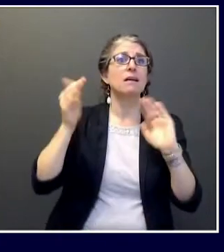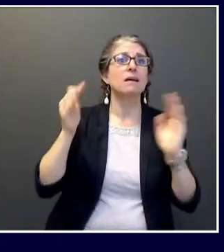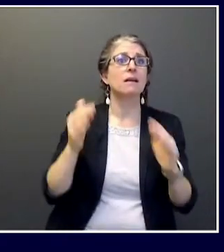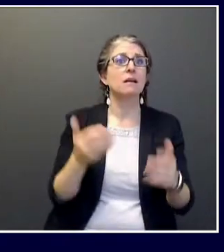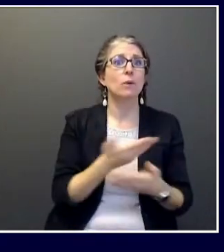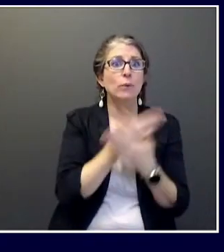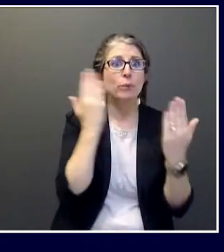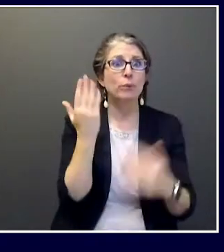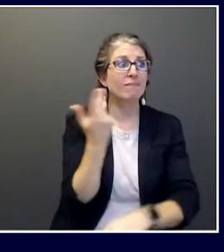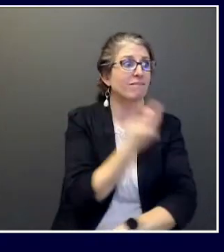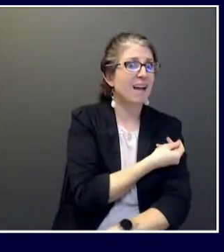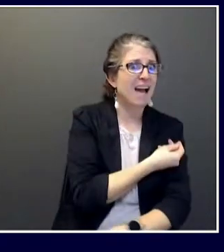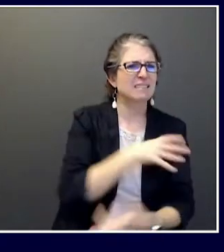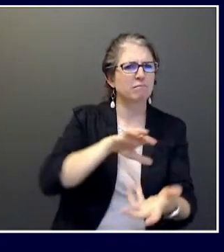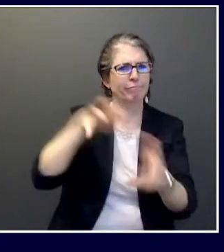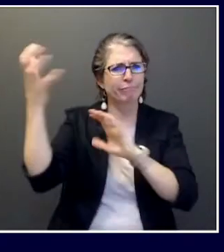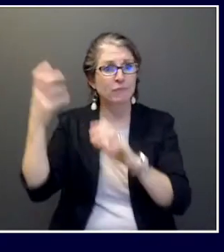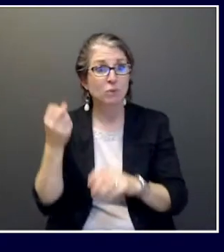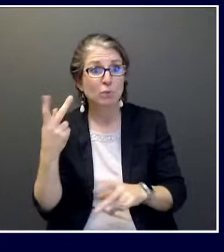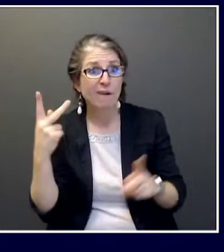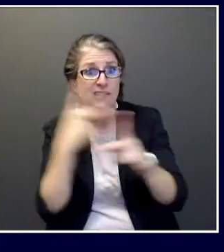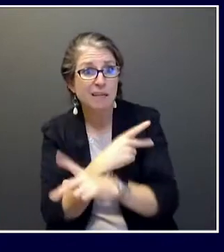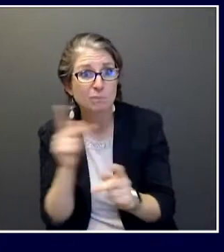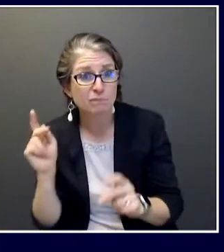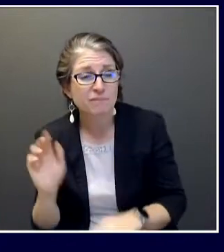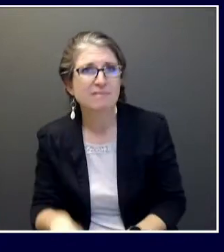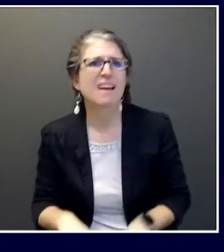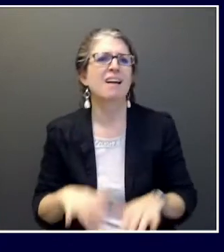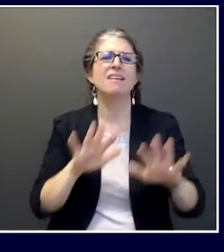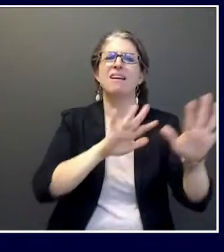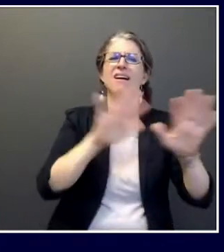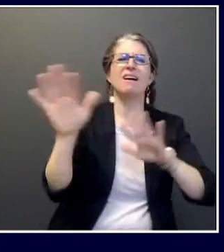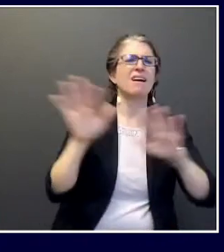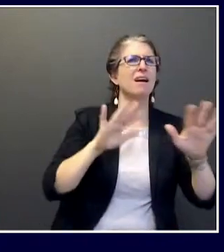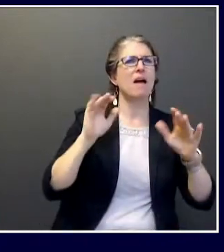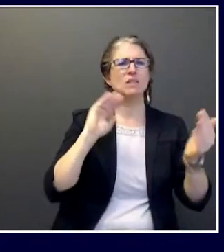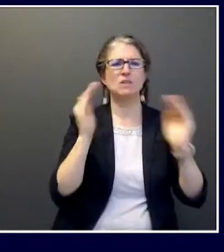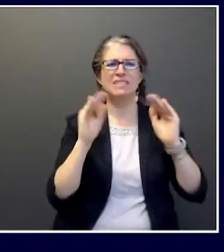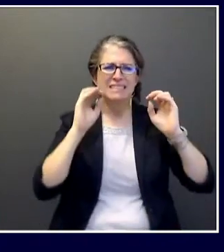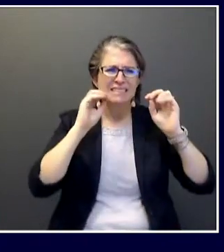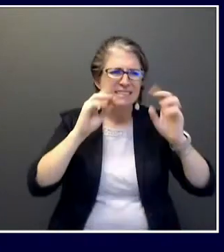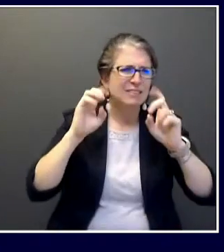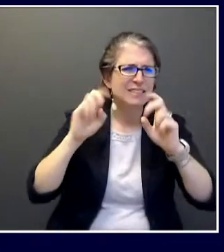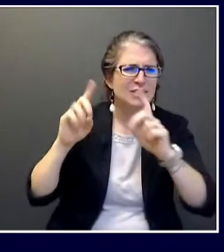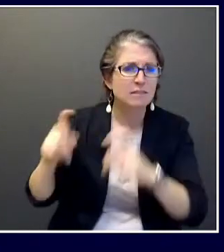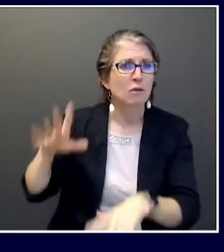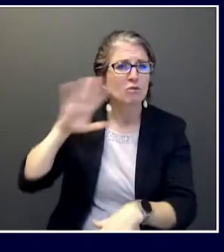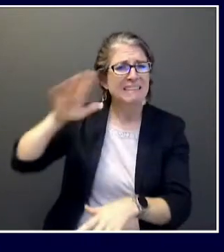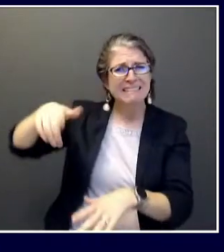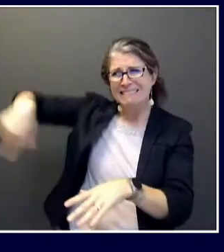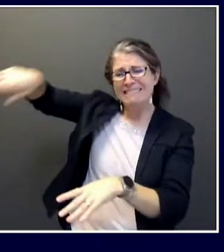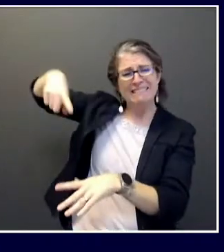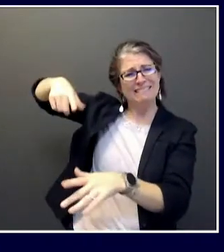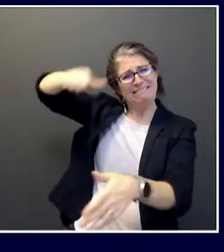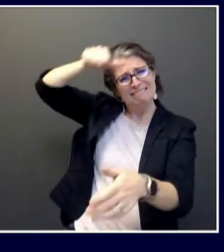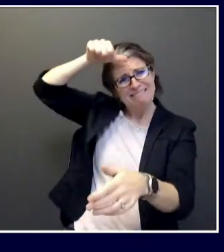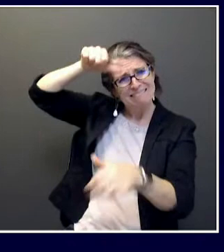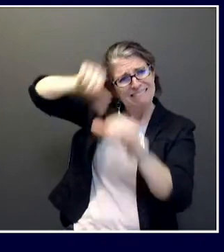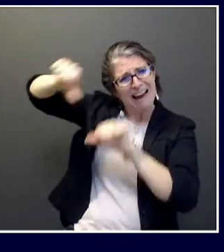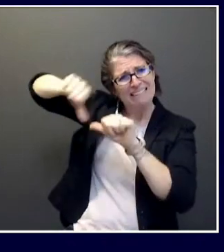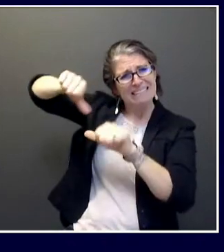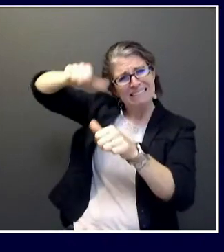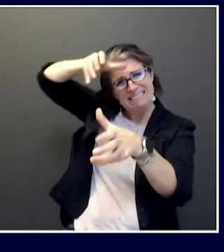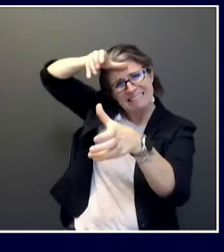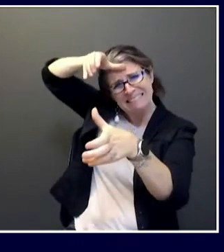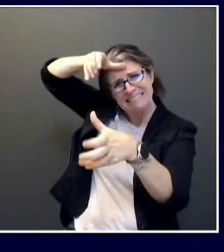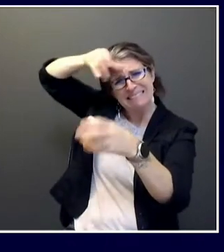of these official scientists in the coming weeks, we are hoping to go back to those same parents to try to